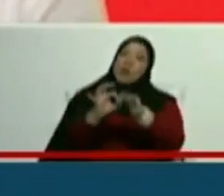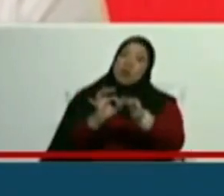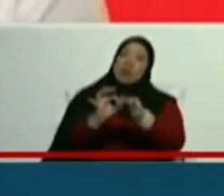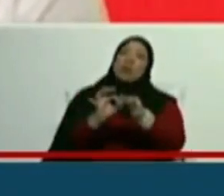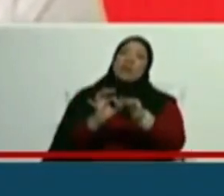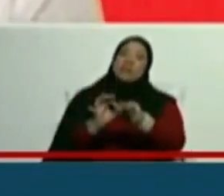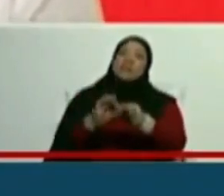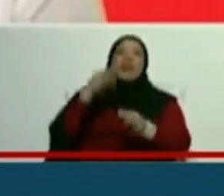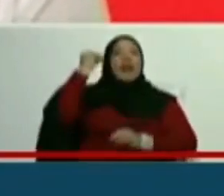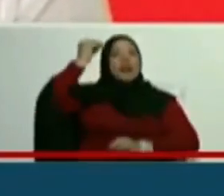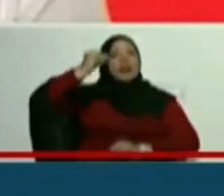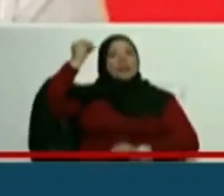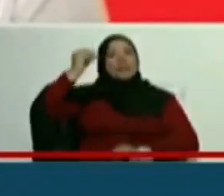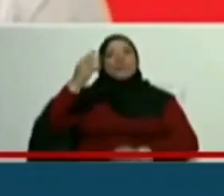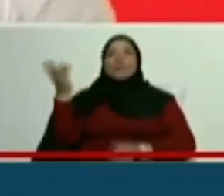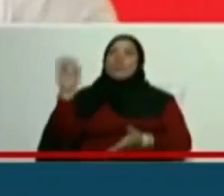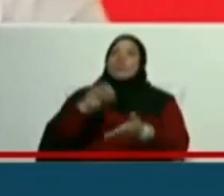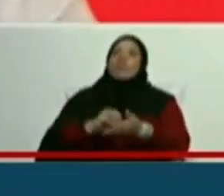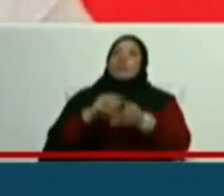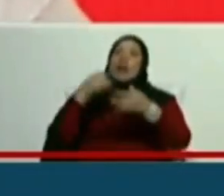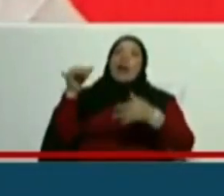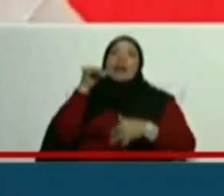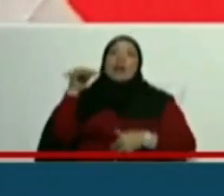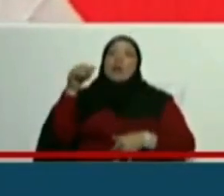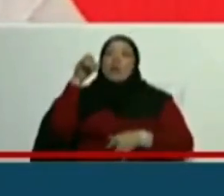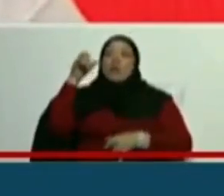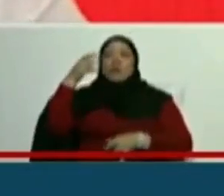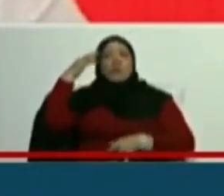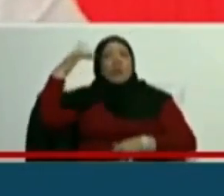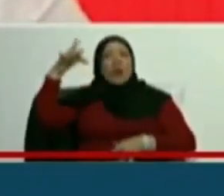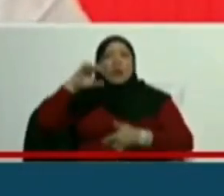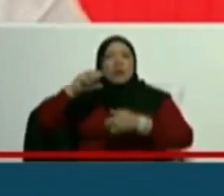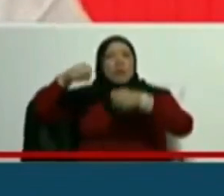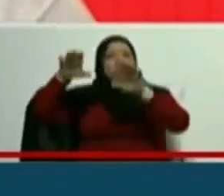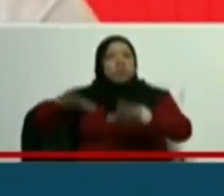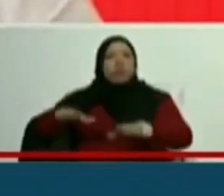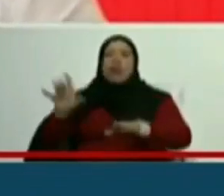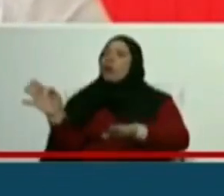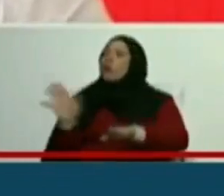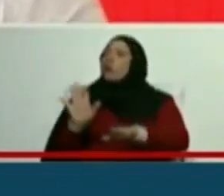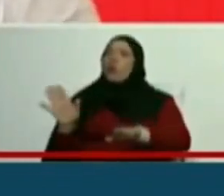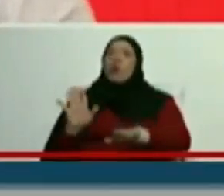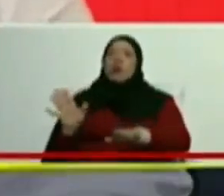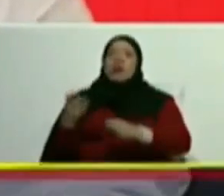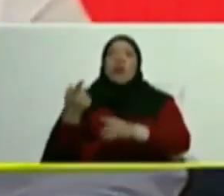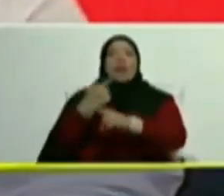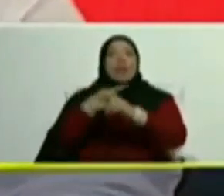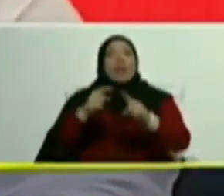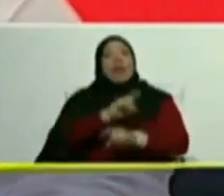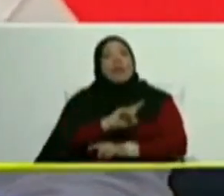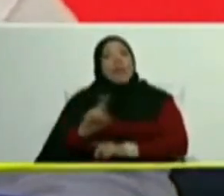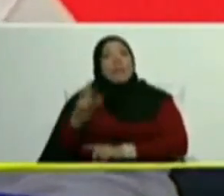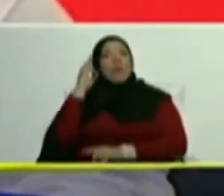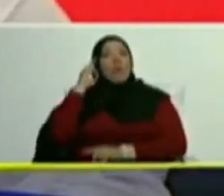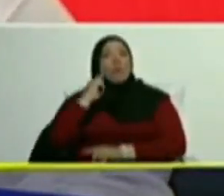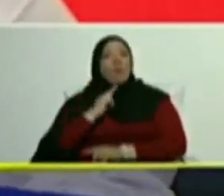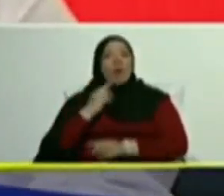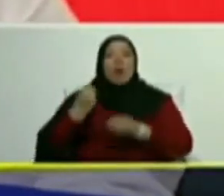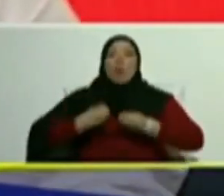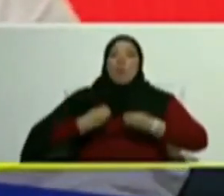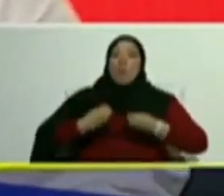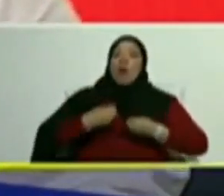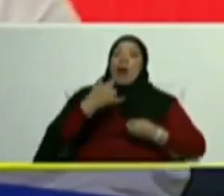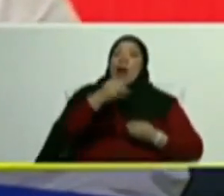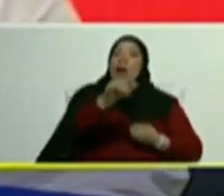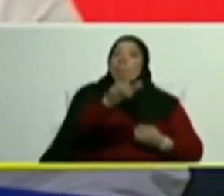of unity and advance. We will not say no to our dreams, and we will not make